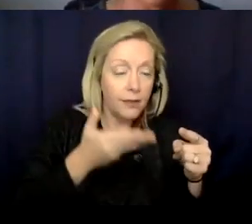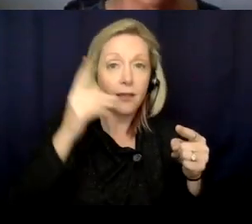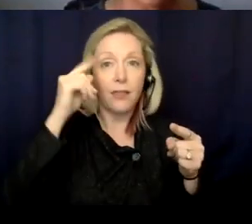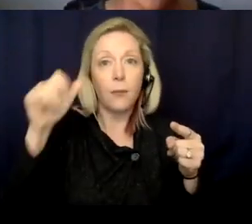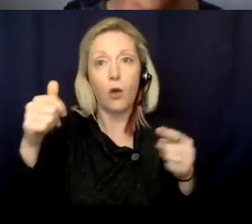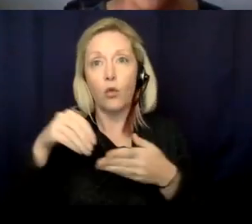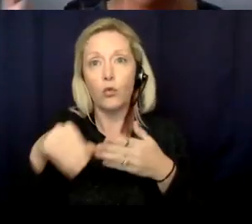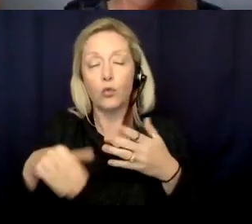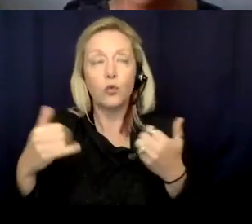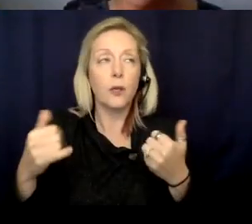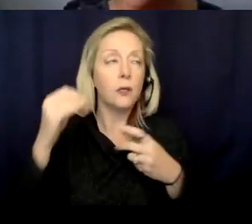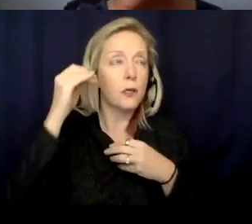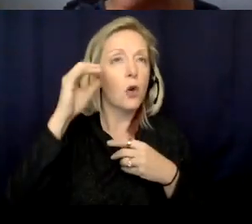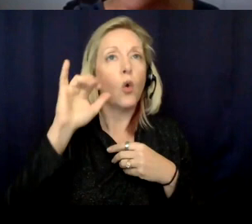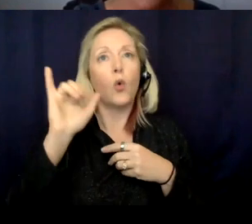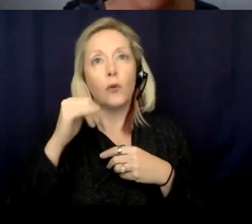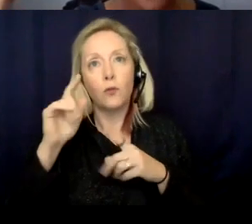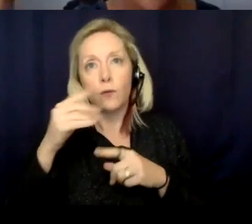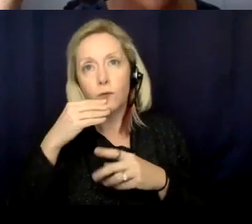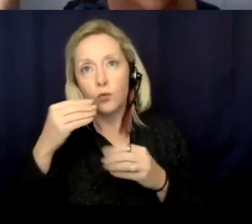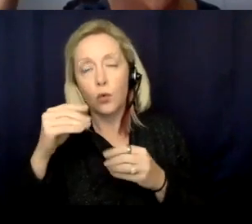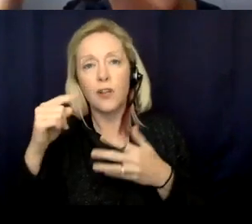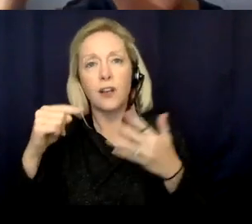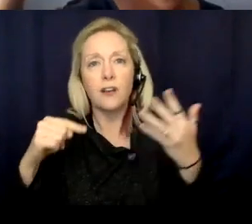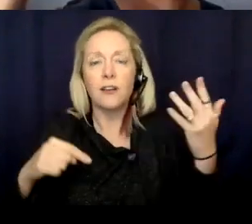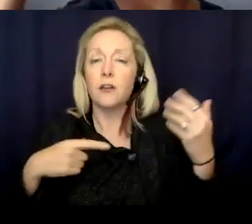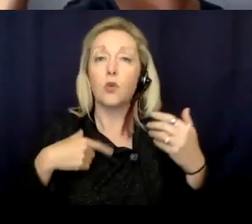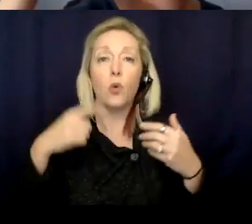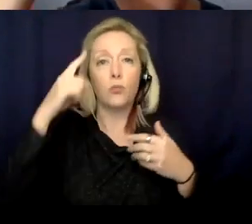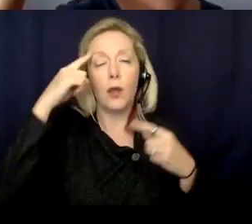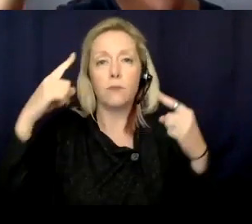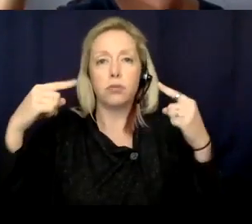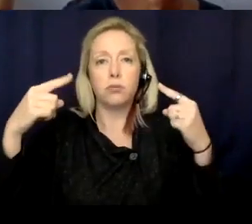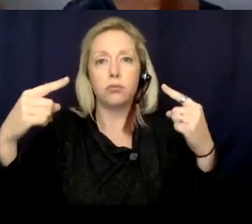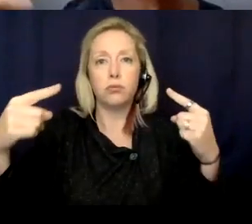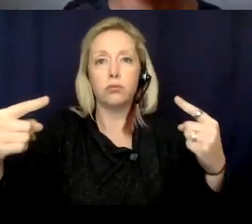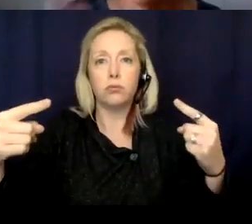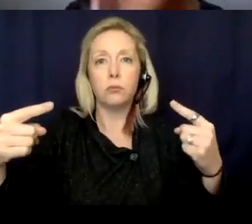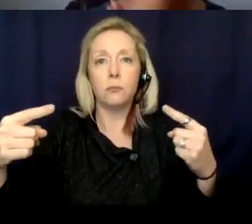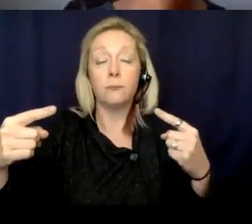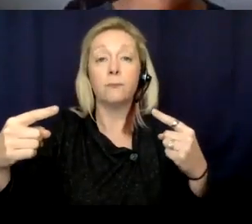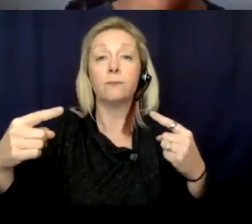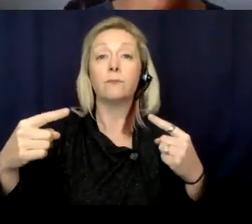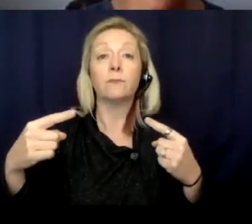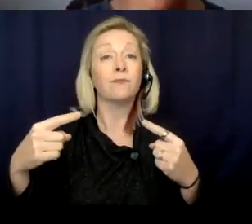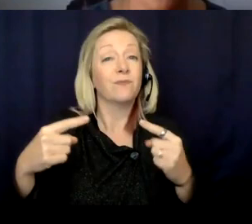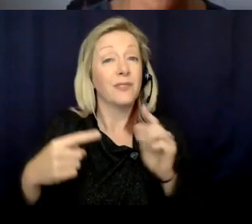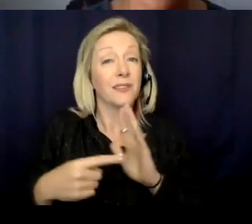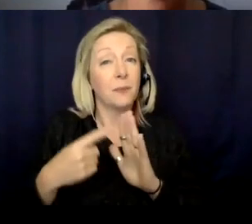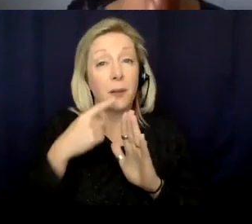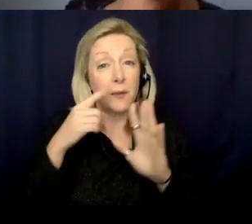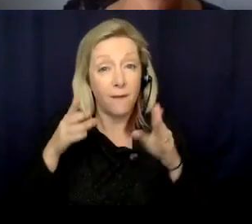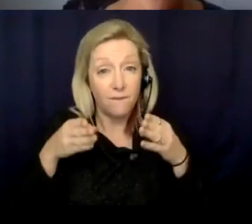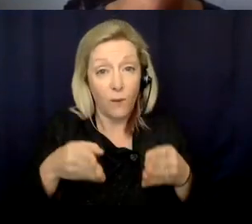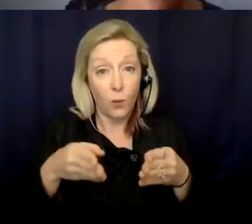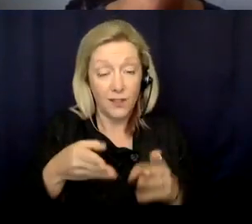we've got to see today. And oh yeah, I got to go to the grocery store and everything. So our mind is buzzing and not necessarily on